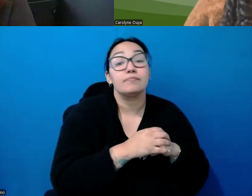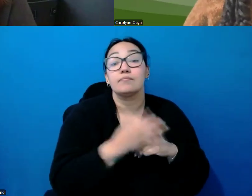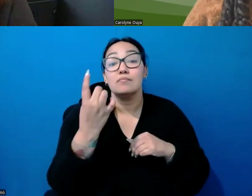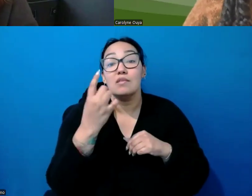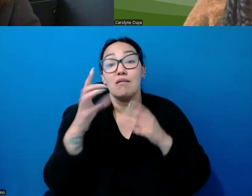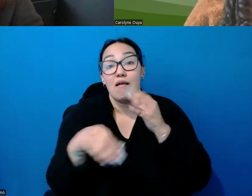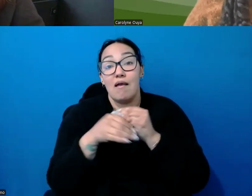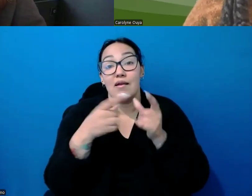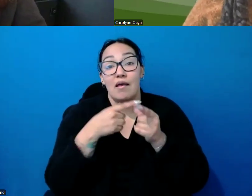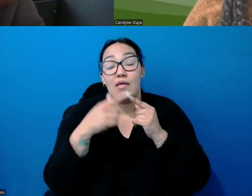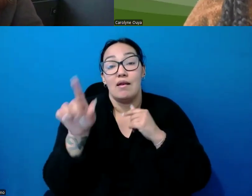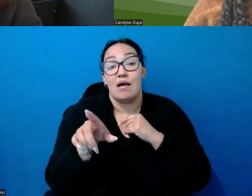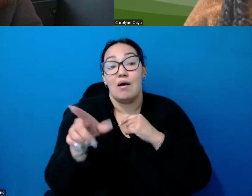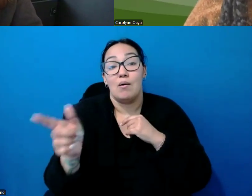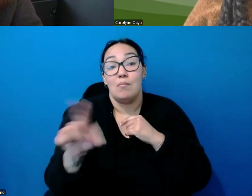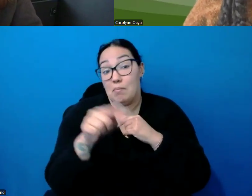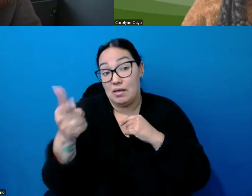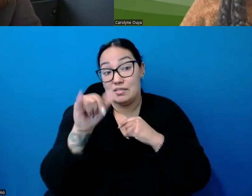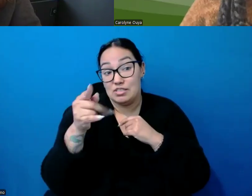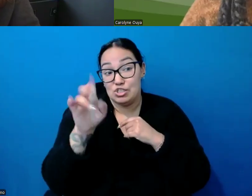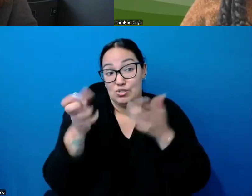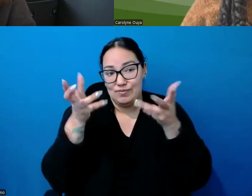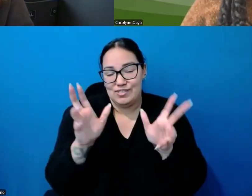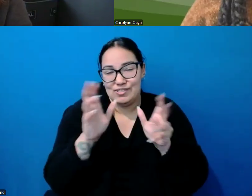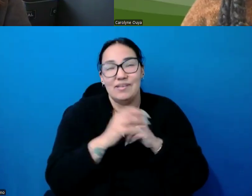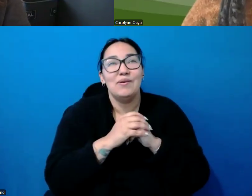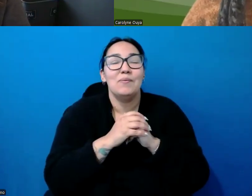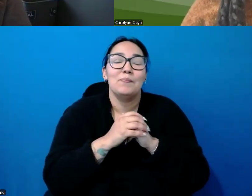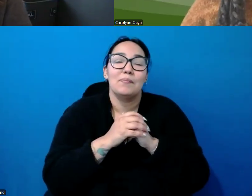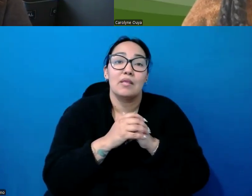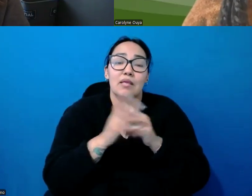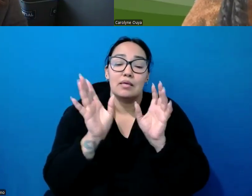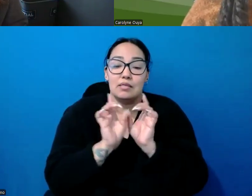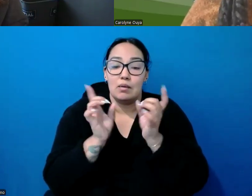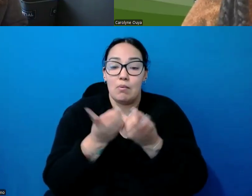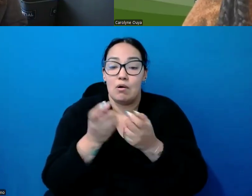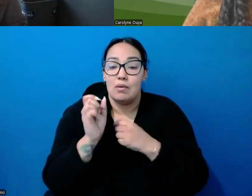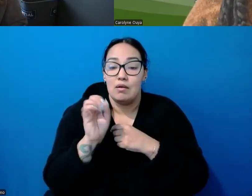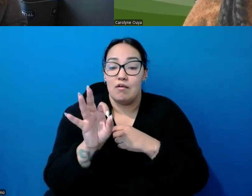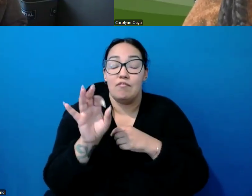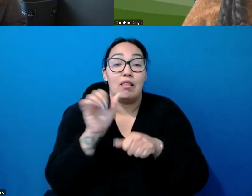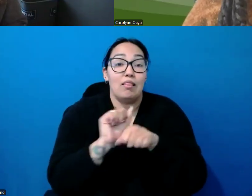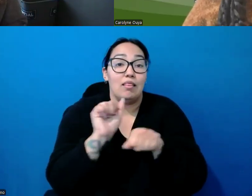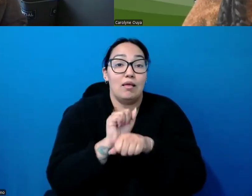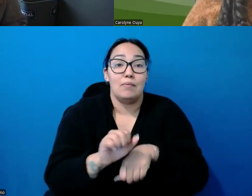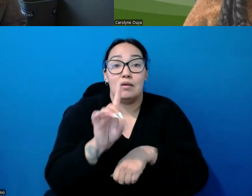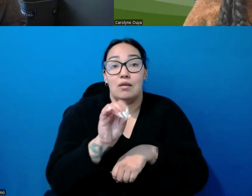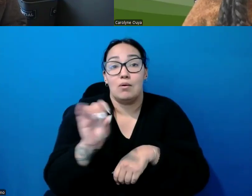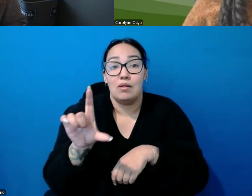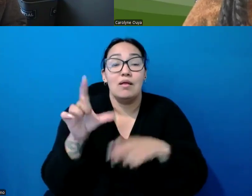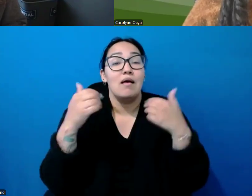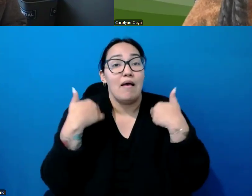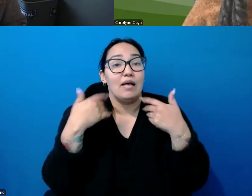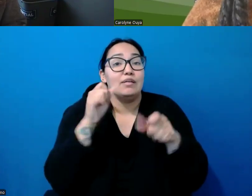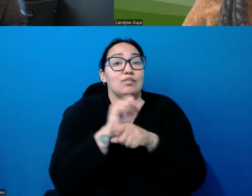add, and then I'll pass it over to you, Jake, to bring us home, is that the Department of Labor has workforce